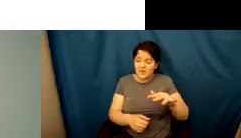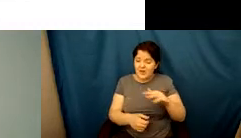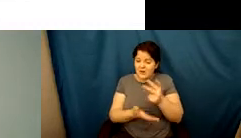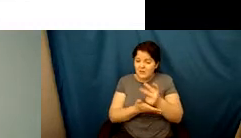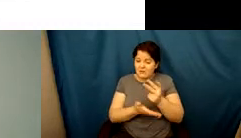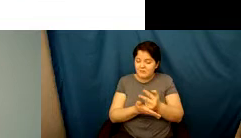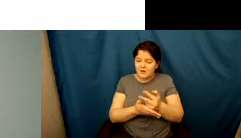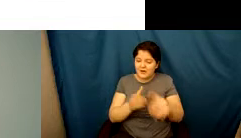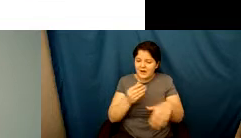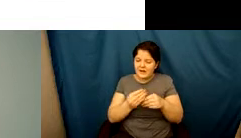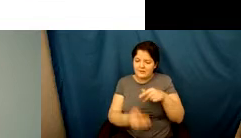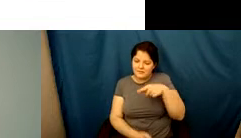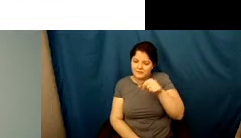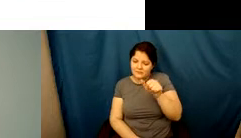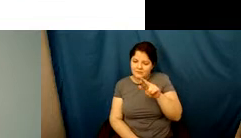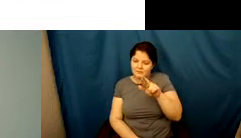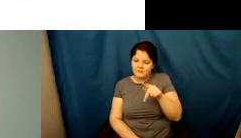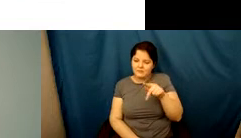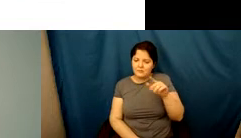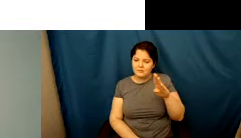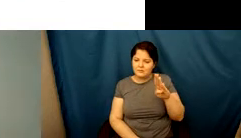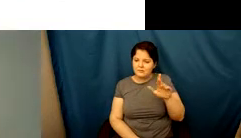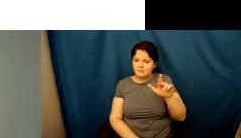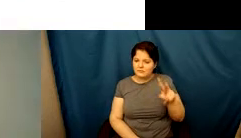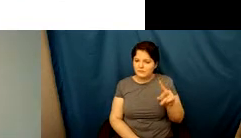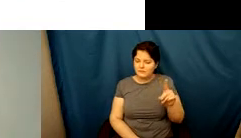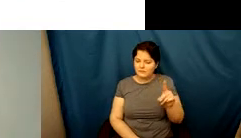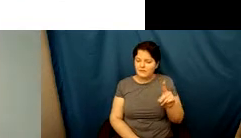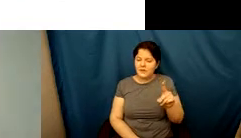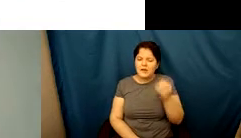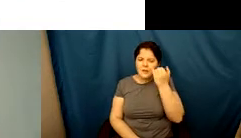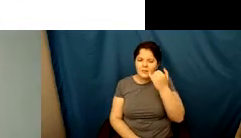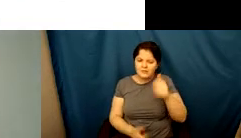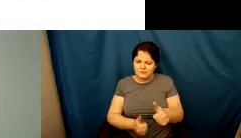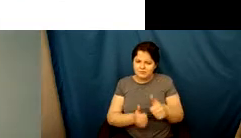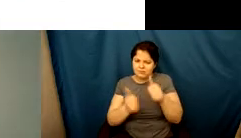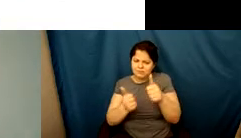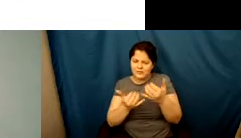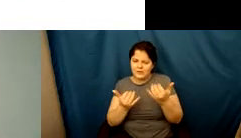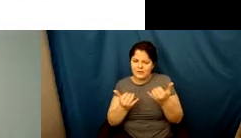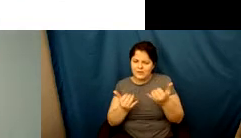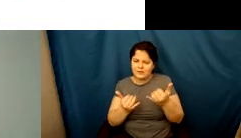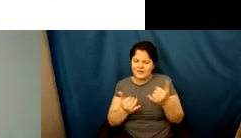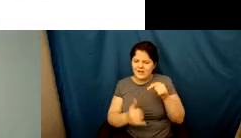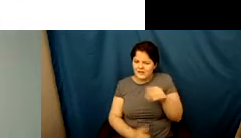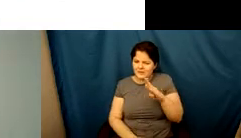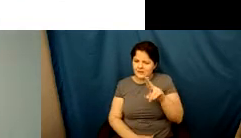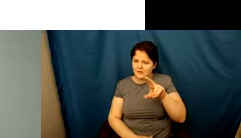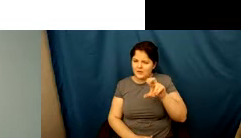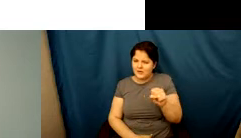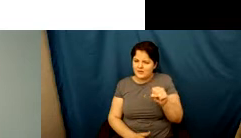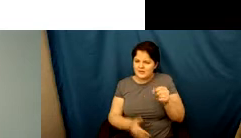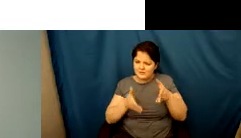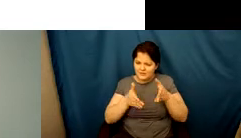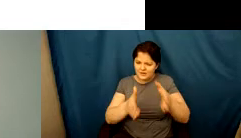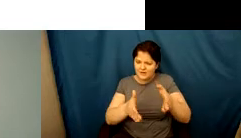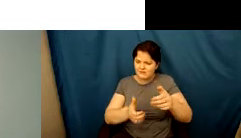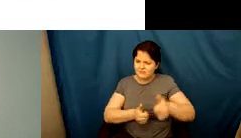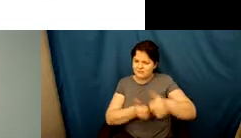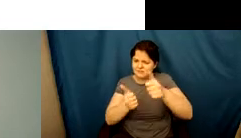well. If we, removed the current kind of contraflow one-way bus lane that's there but not